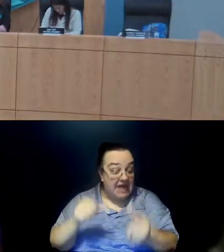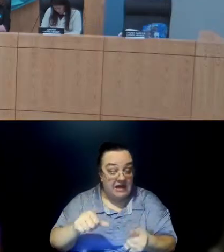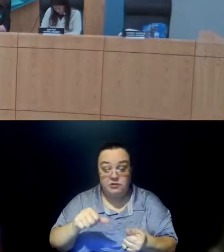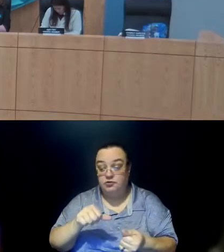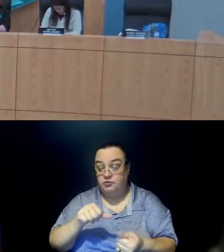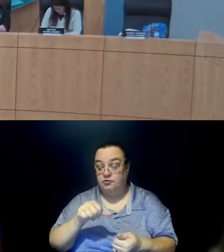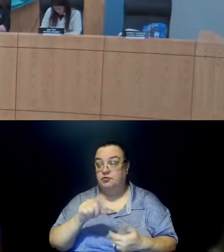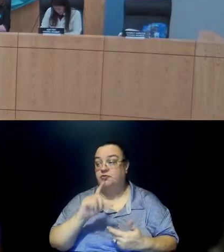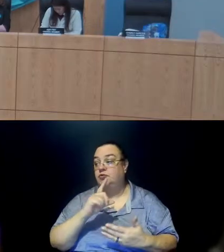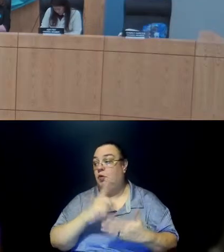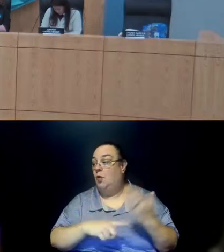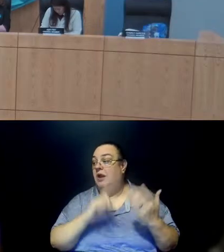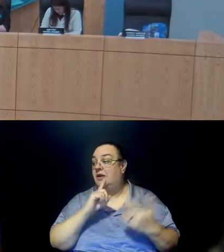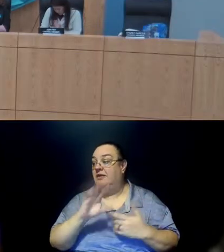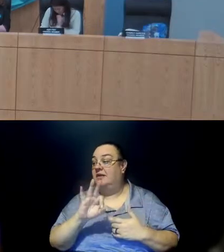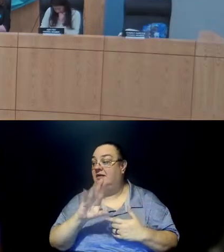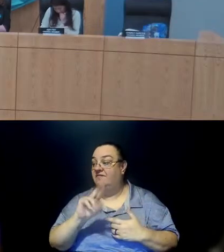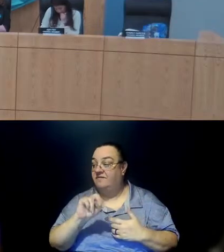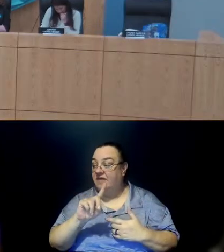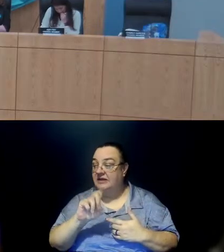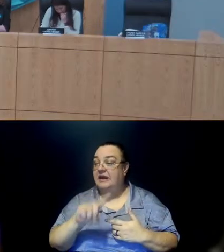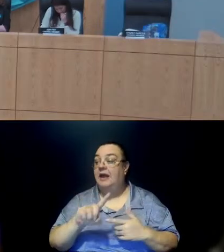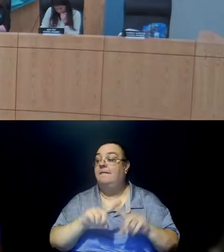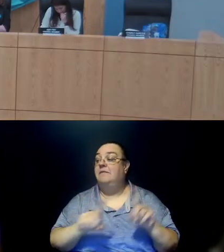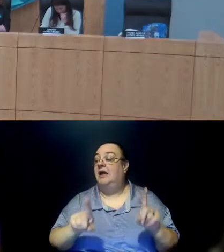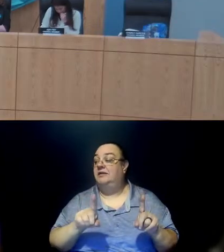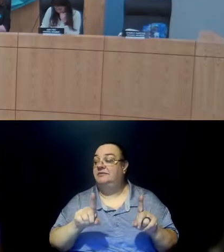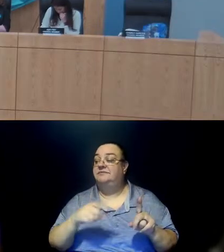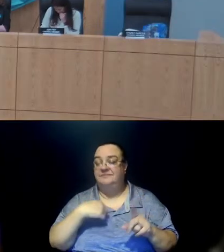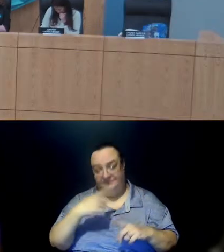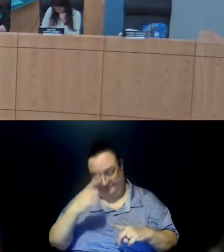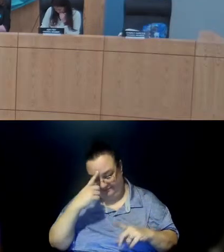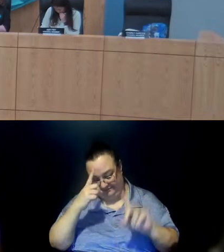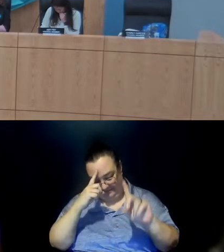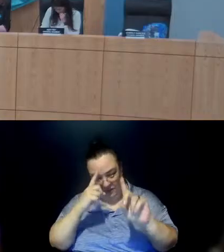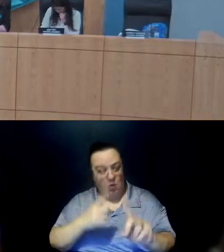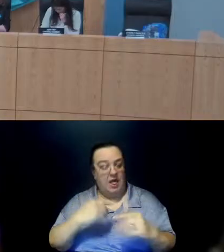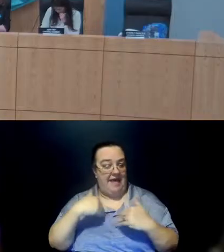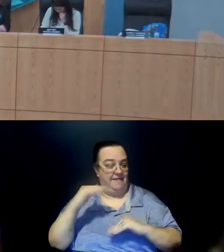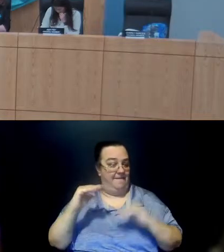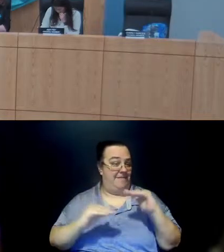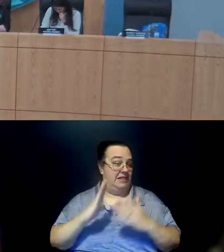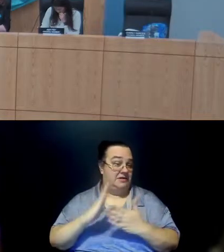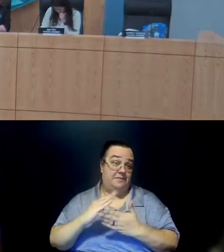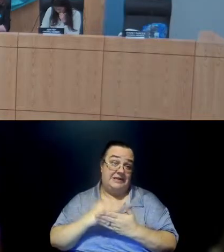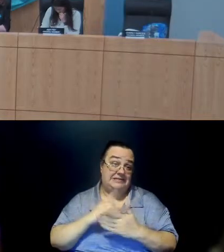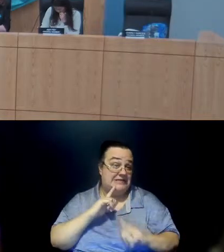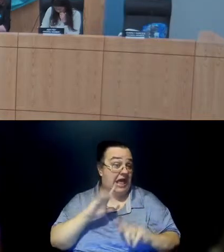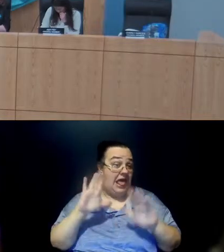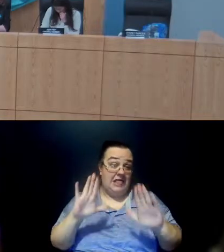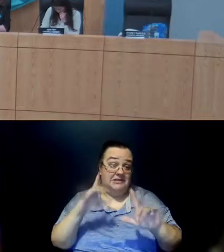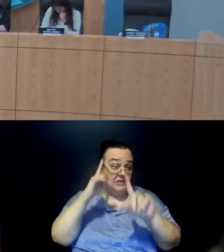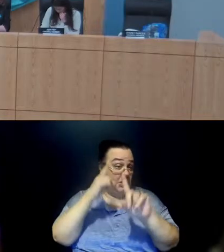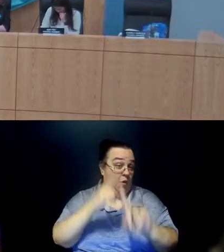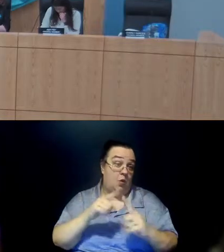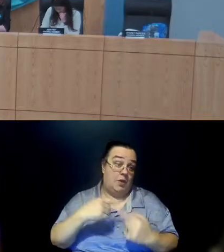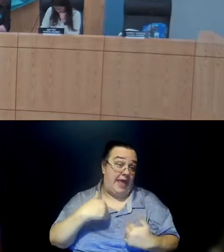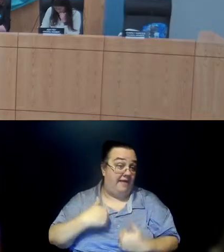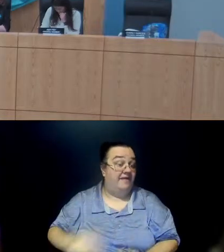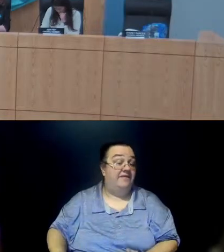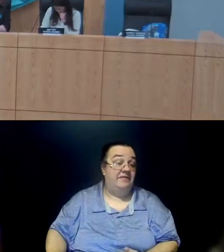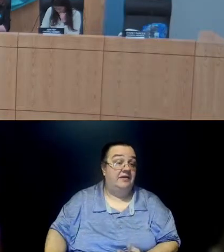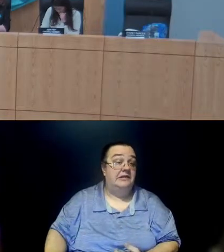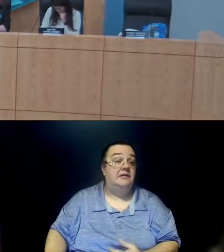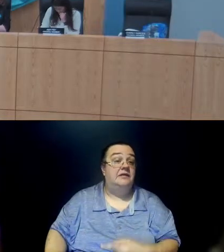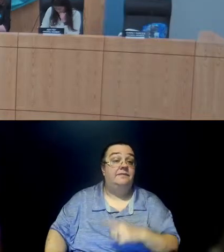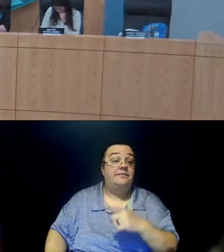are being funded. But I think the goal of having a balanced budget is an excellent goal. Mr.